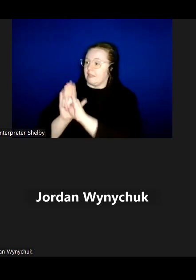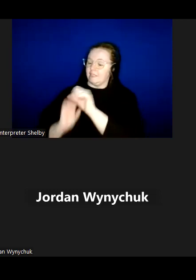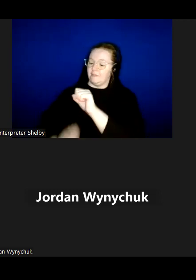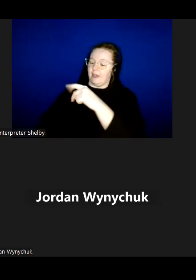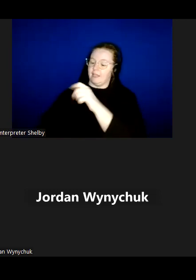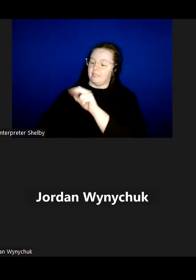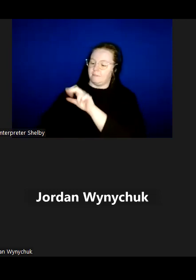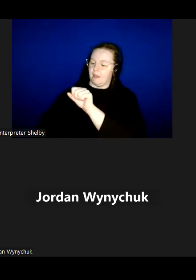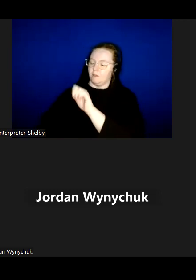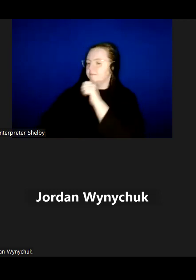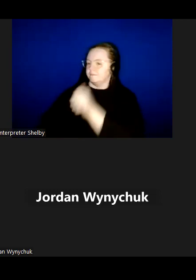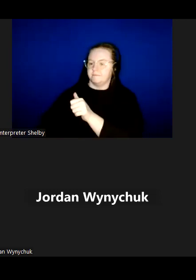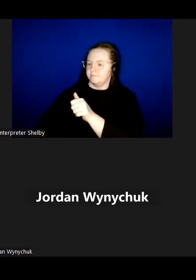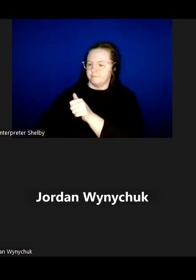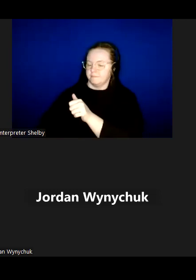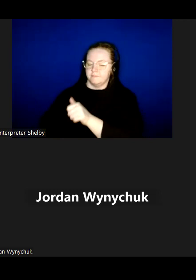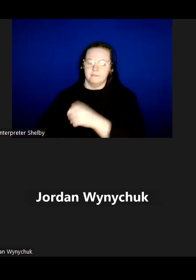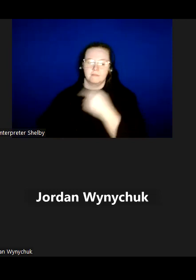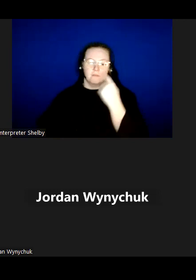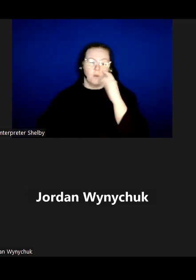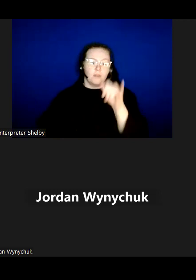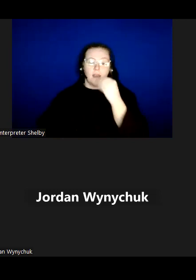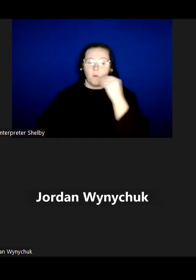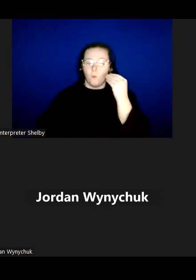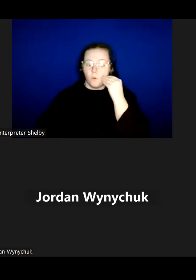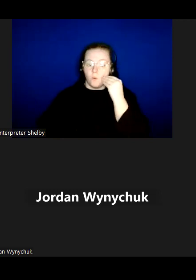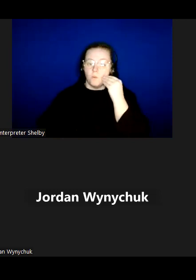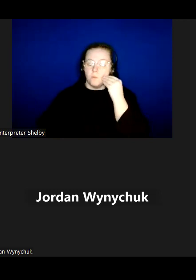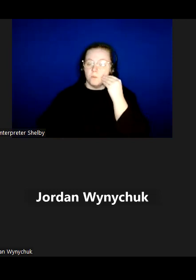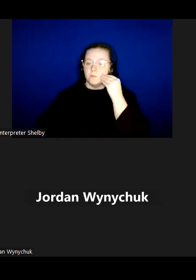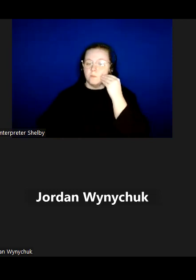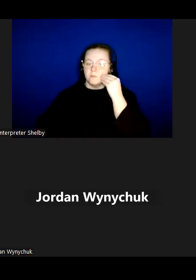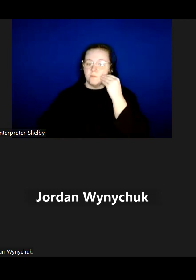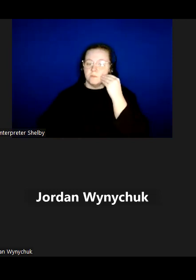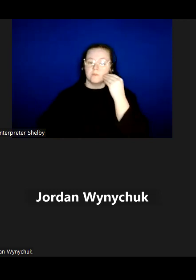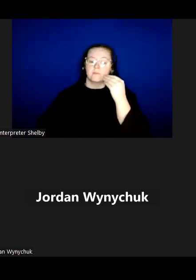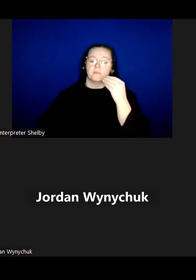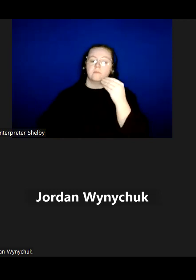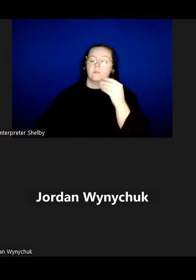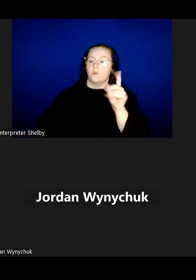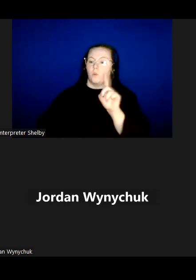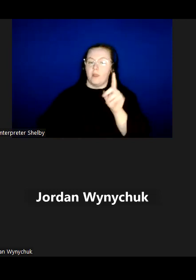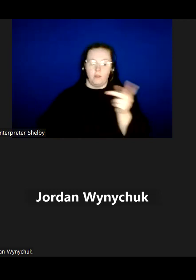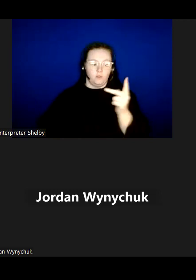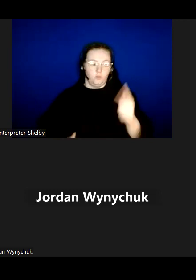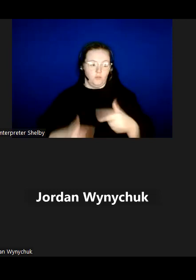So the family home, or matrimonial property, as it sometimes is called, is the property where the married couple lives